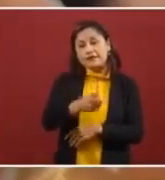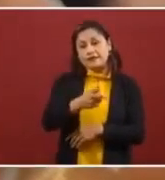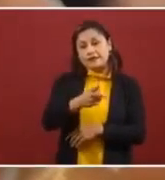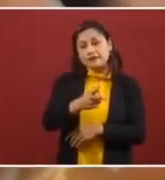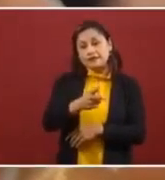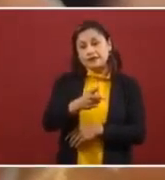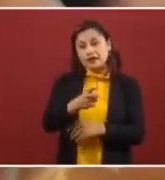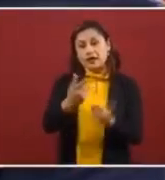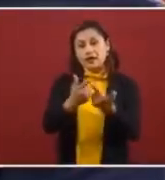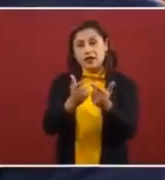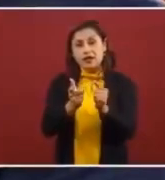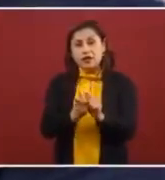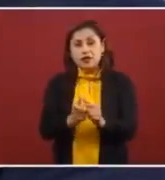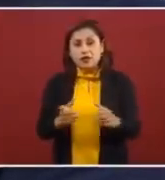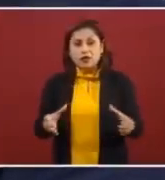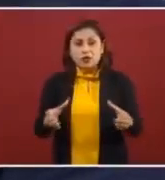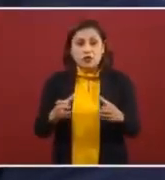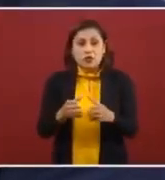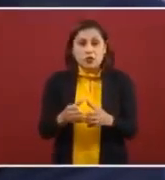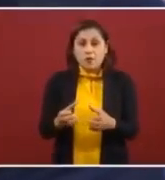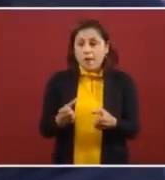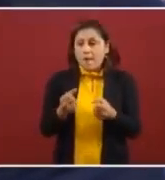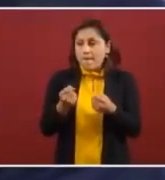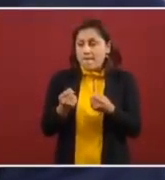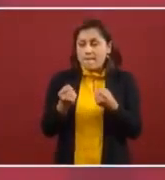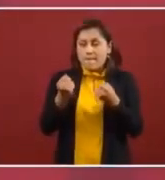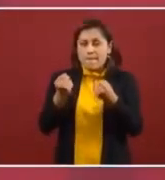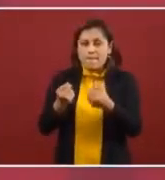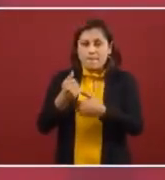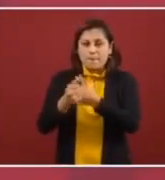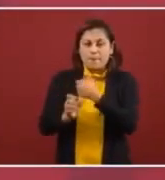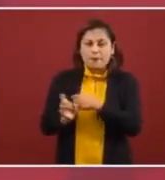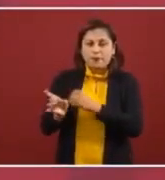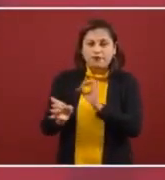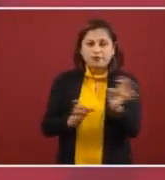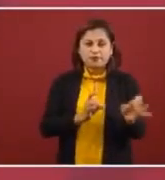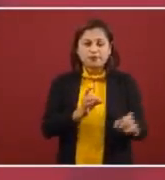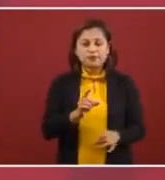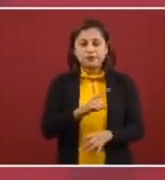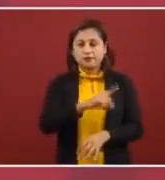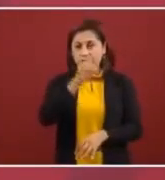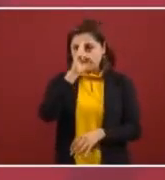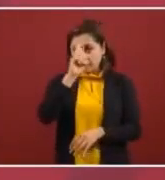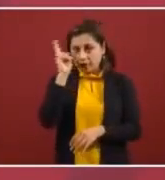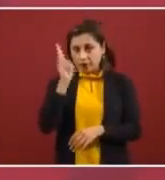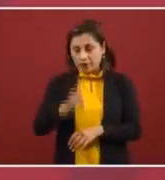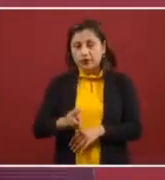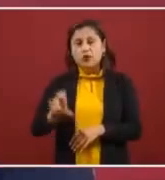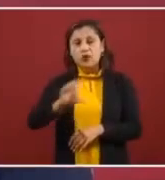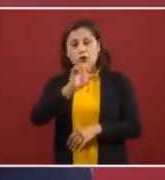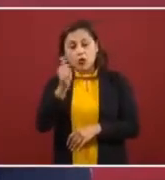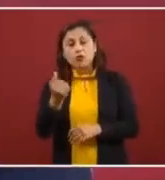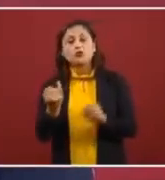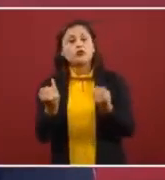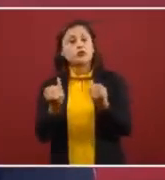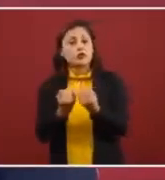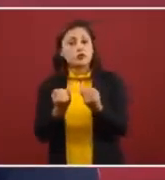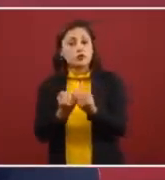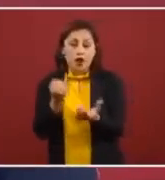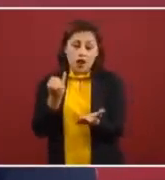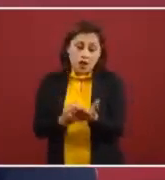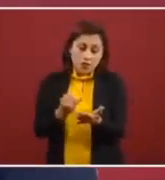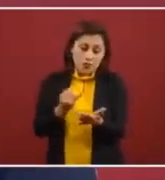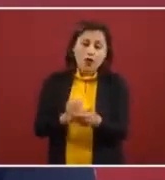monopolios, quede prohibida prohibits la monopolies de impuestos. Yo creo que en esta semana and tax